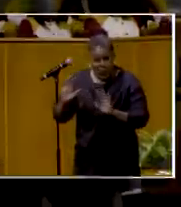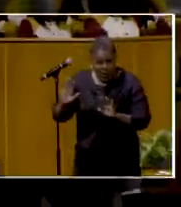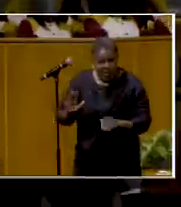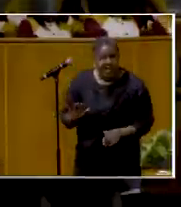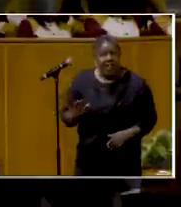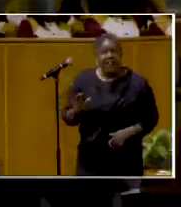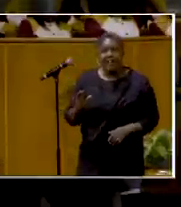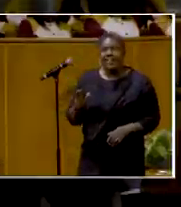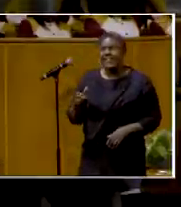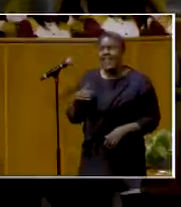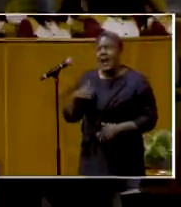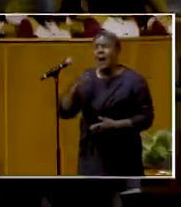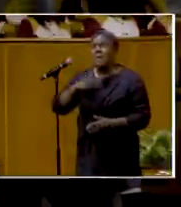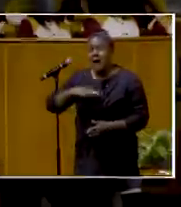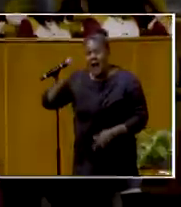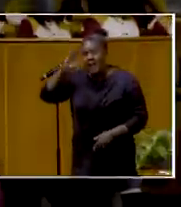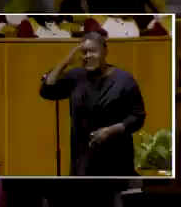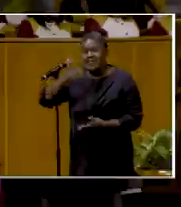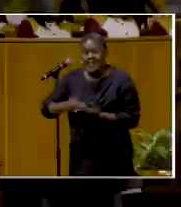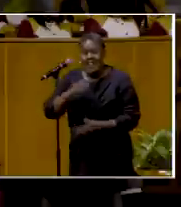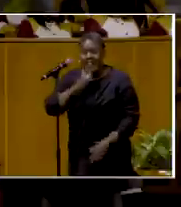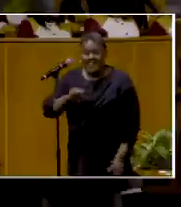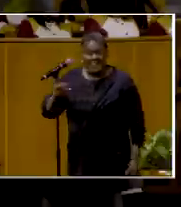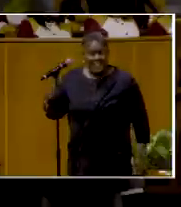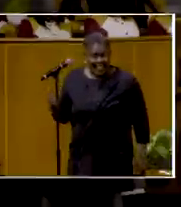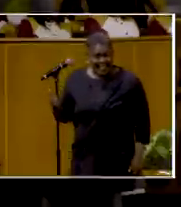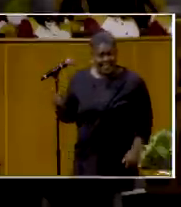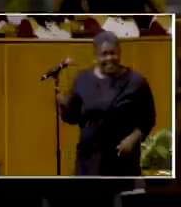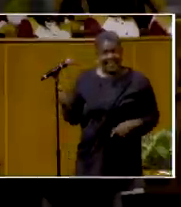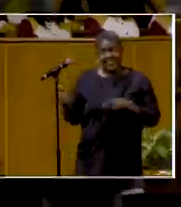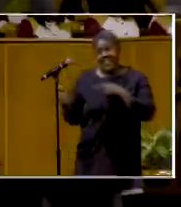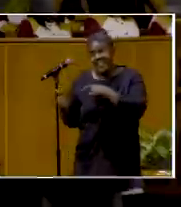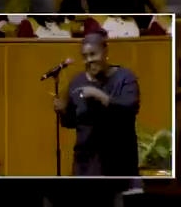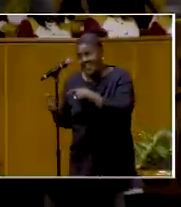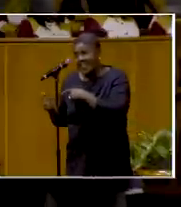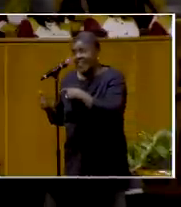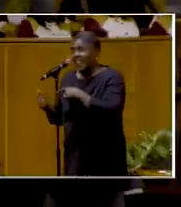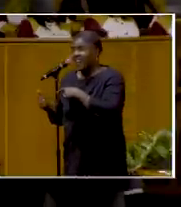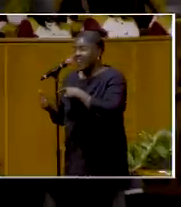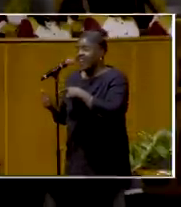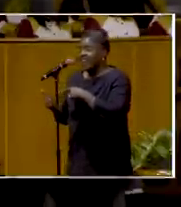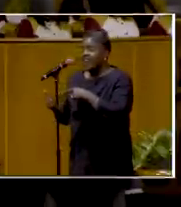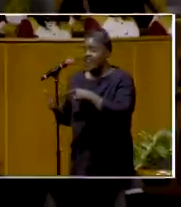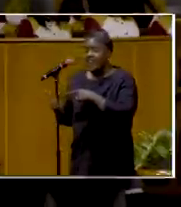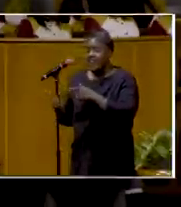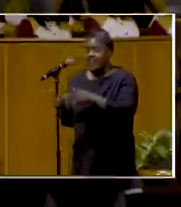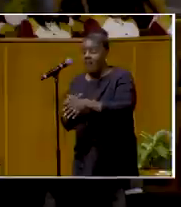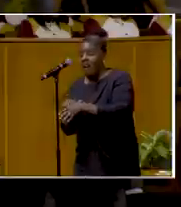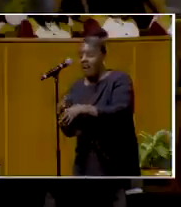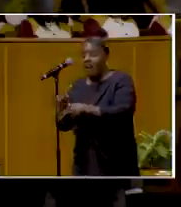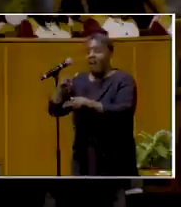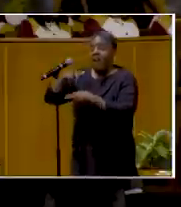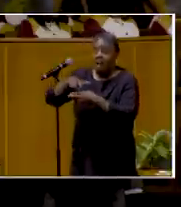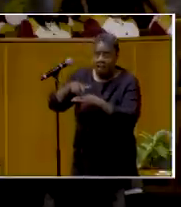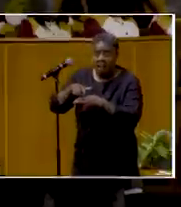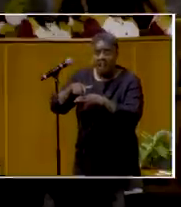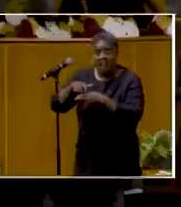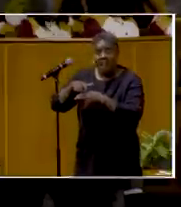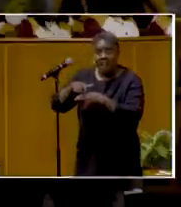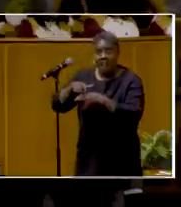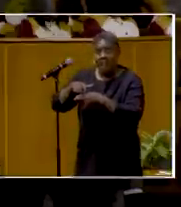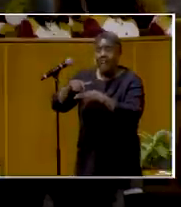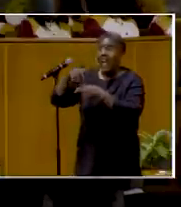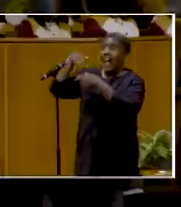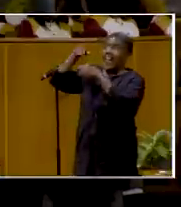She's telling my 10-year-old son, get on top of the car and climb through the window and break in the